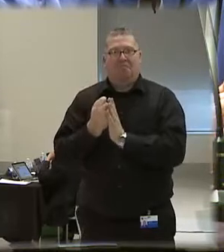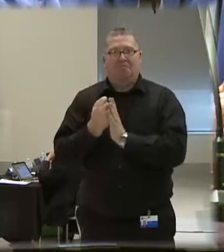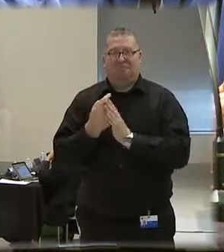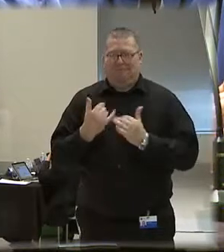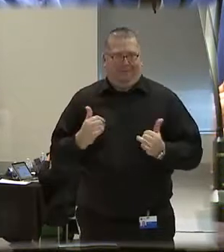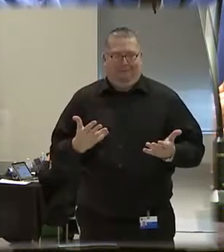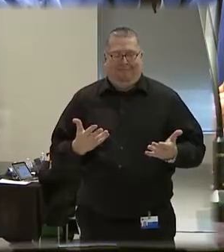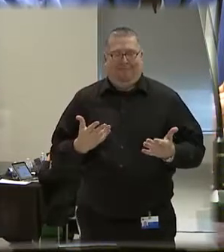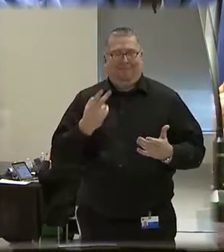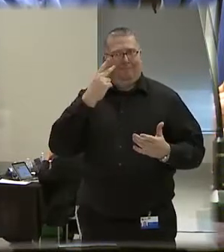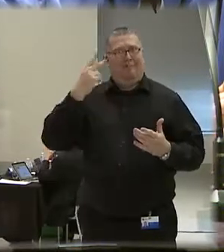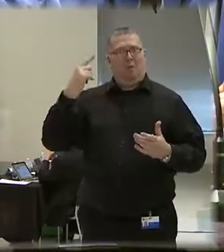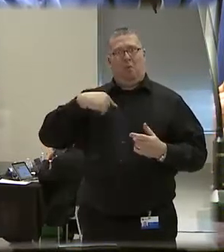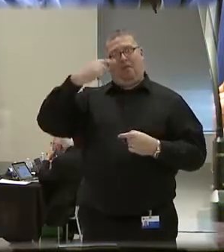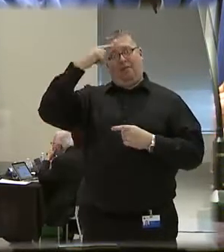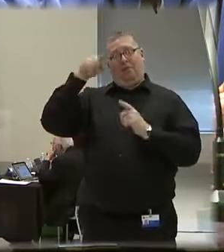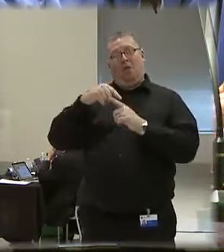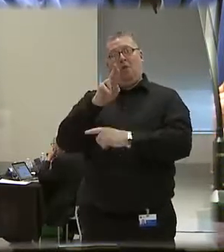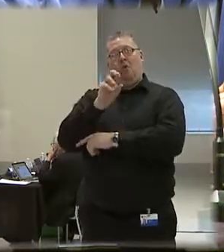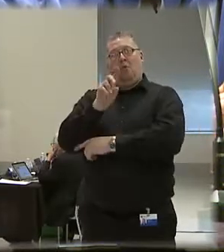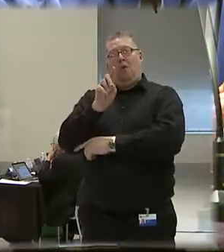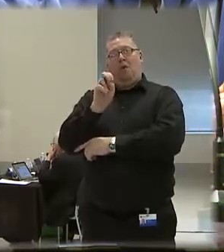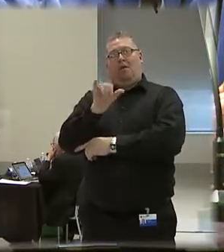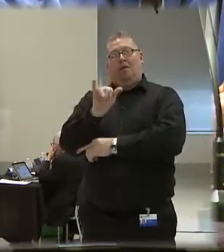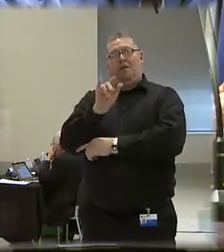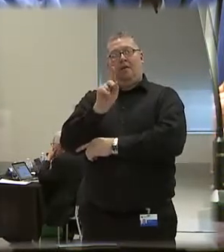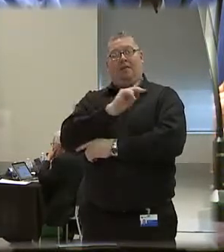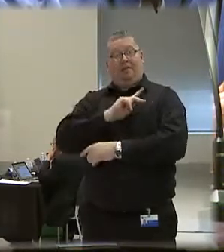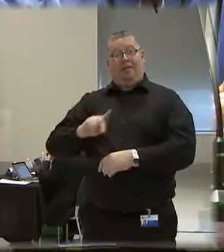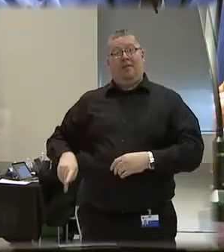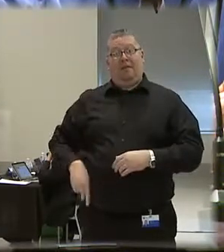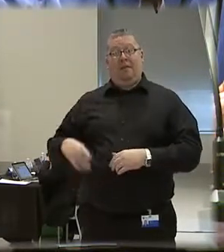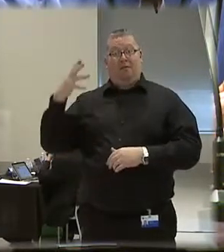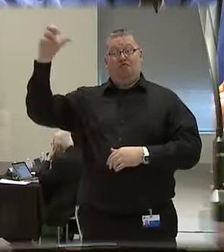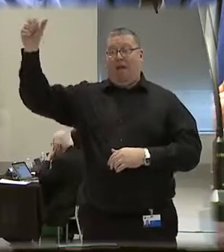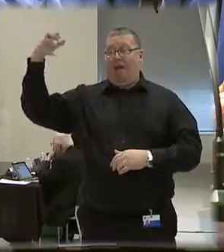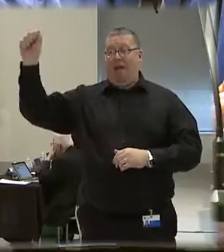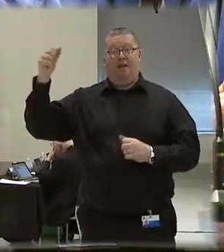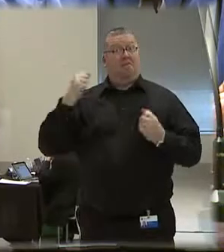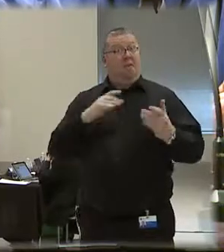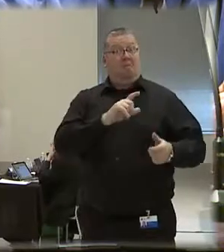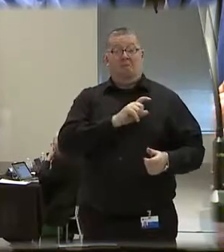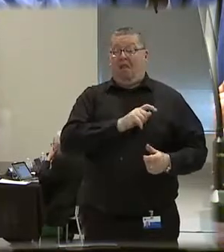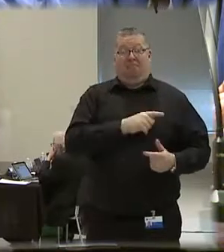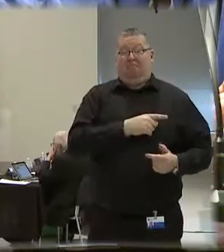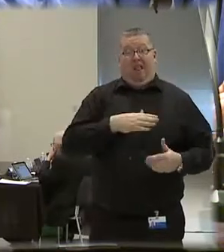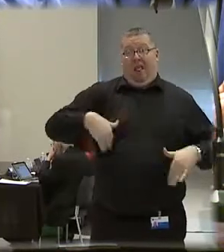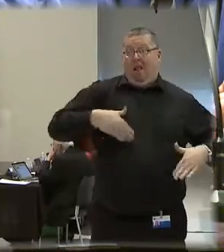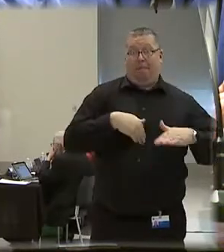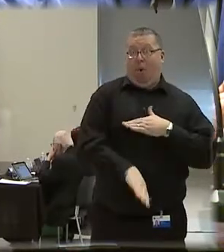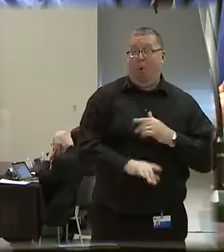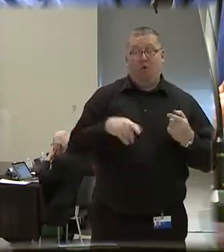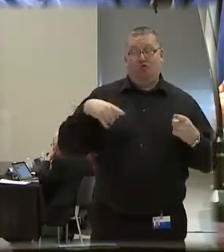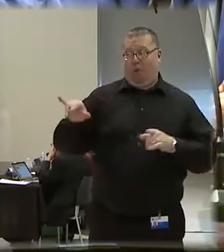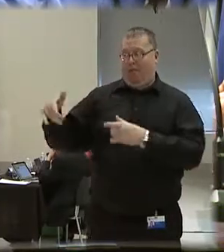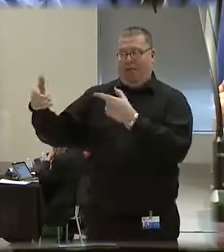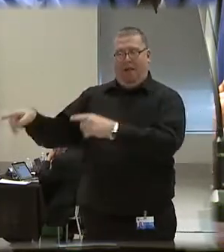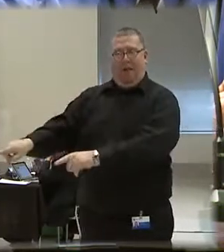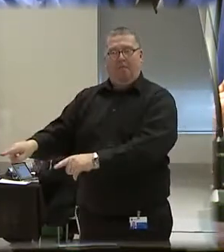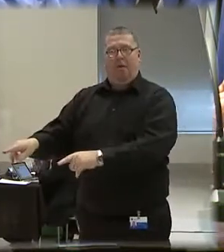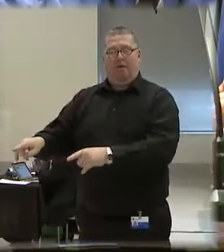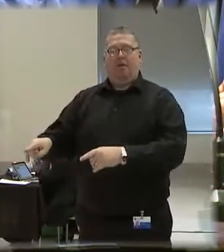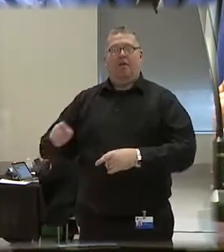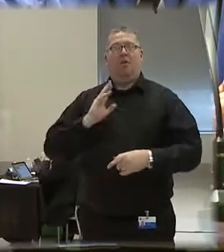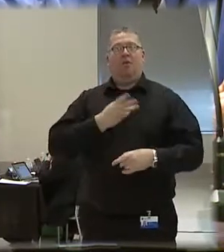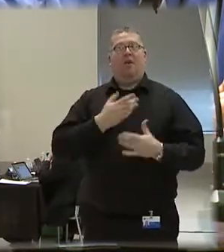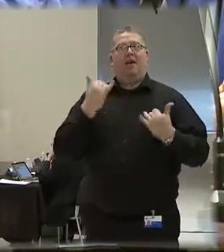And even if we think about the Rodney King riots, we got a generation of police officers out here that were not even born during that time as well too. We have come a long